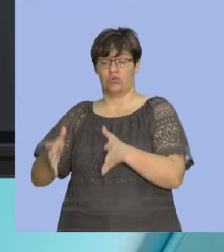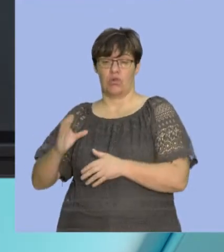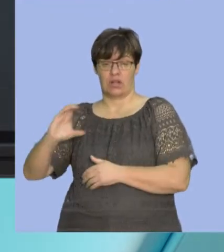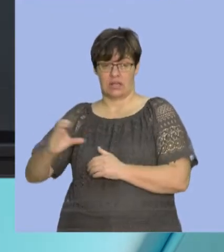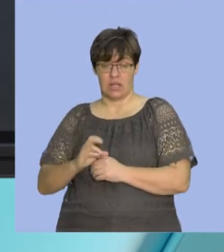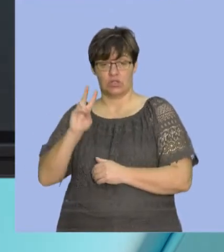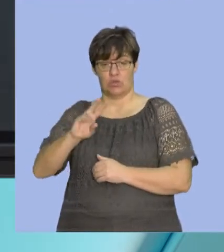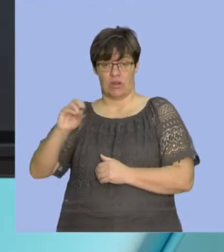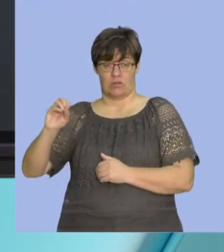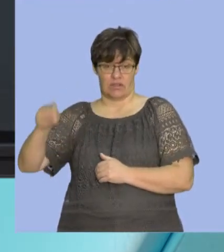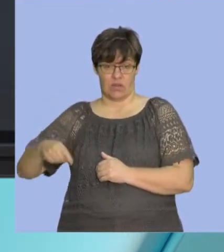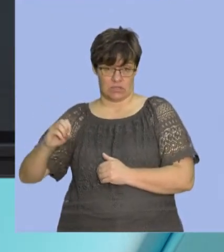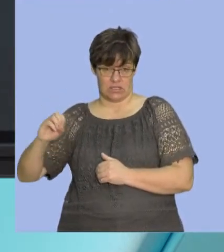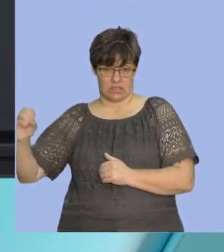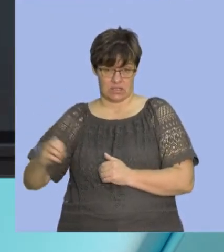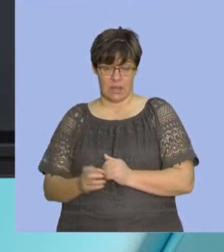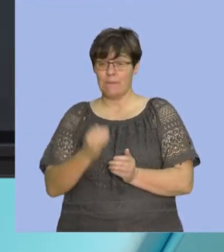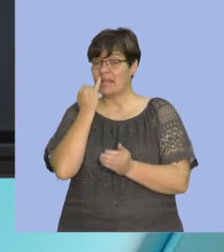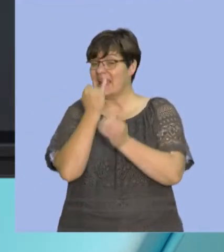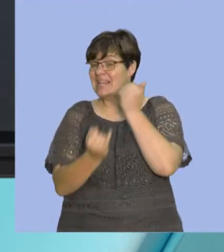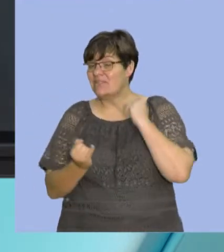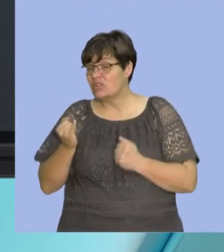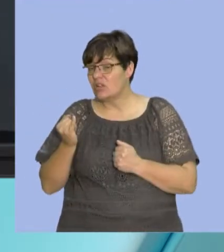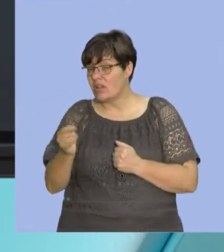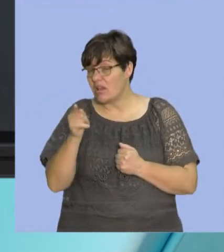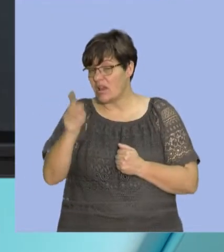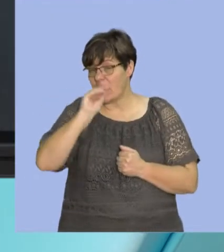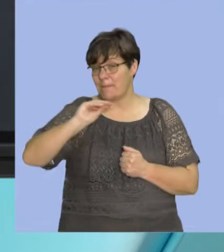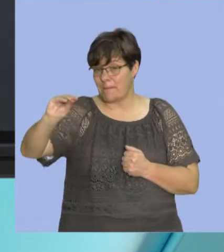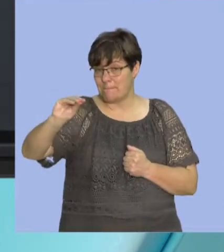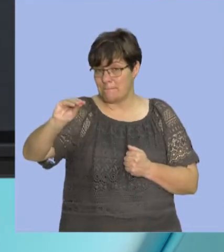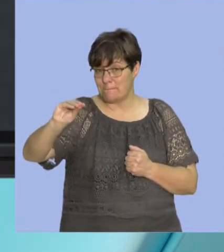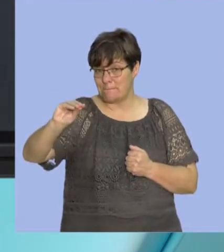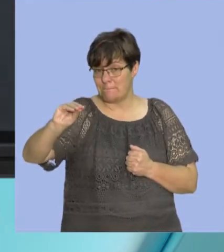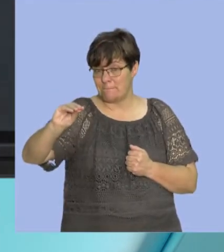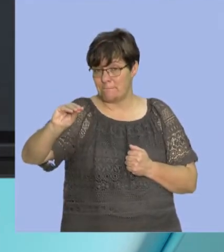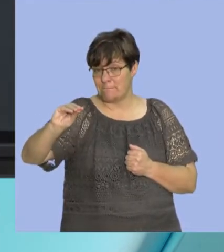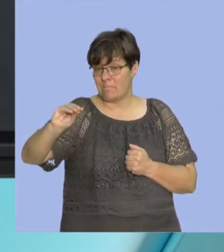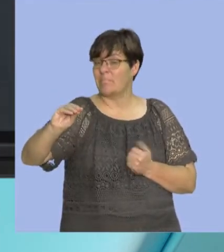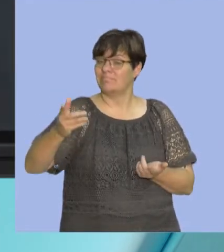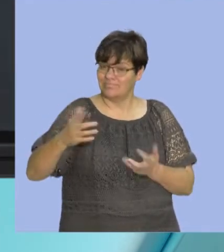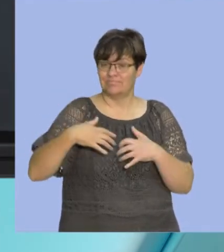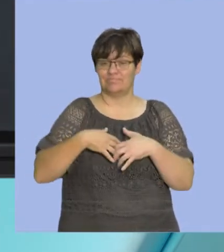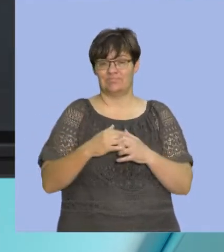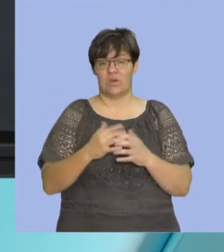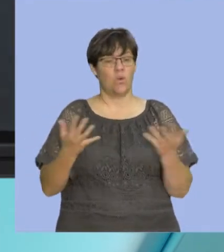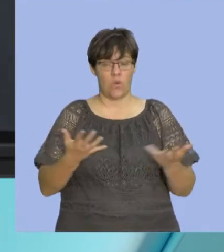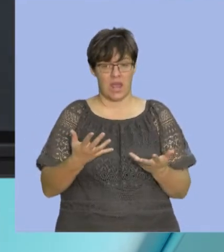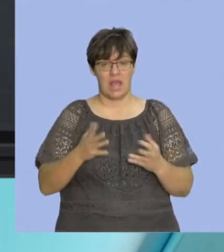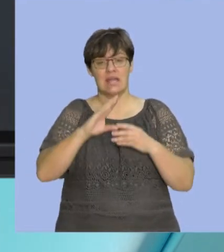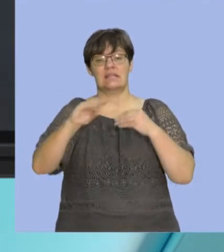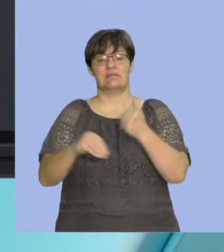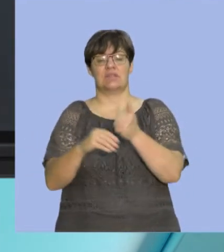Rand, right? But the individual entry, the single entry, will be made in your